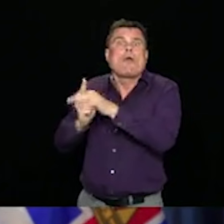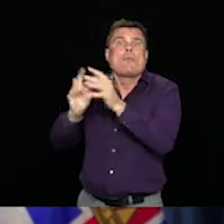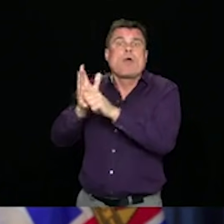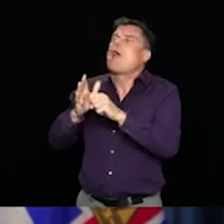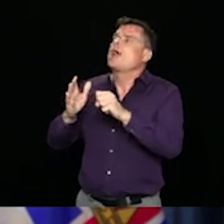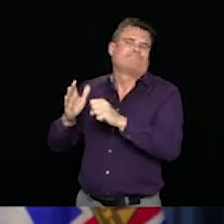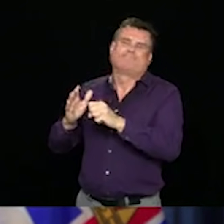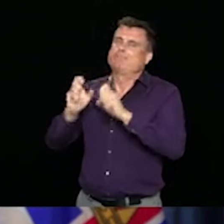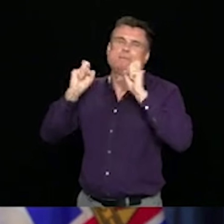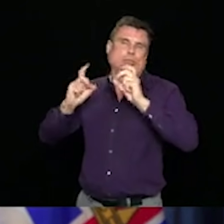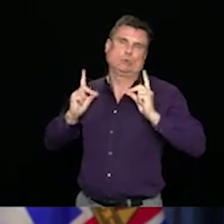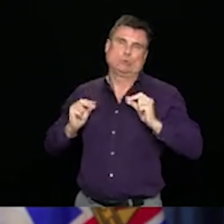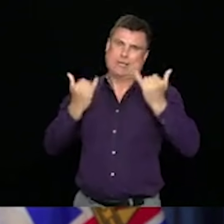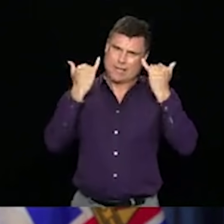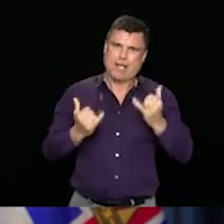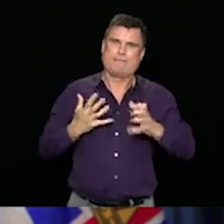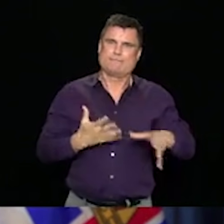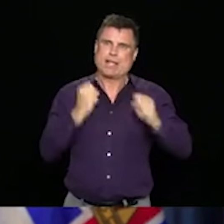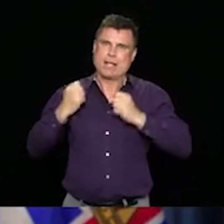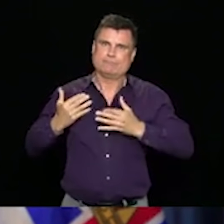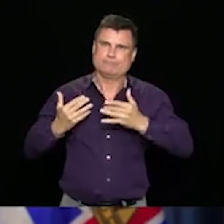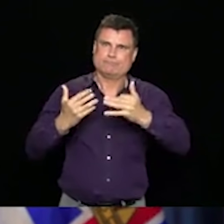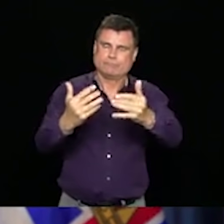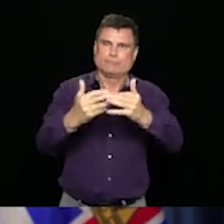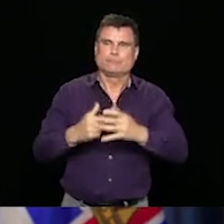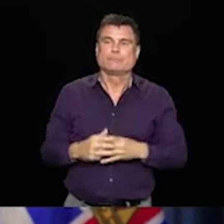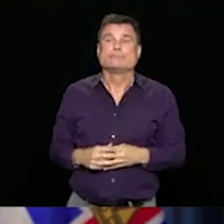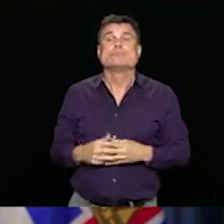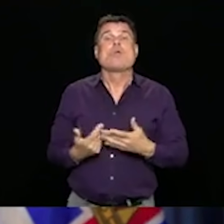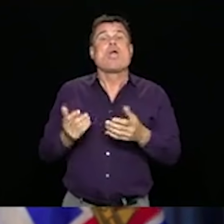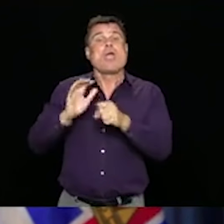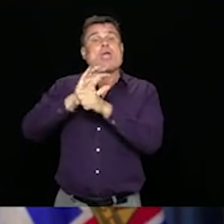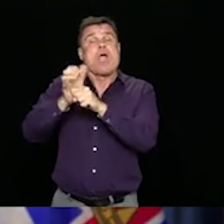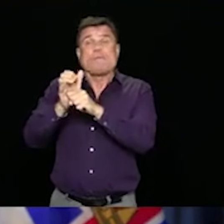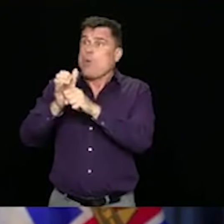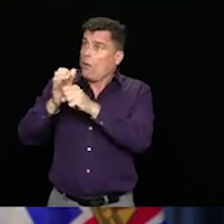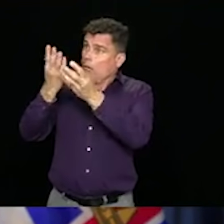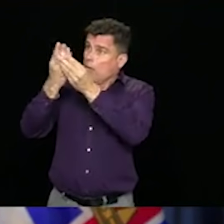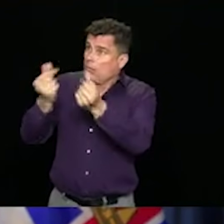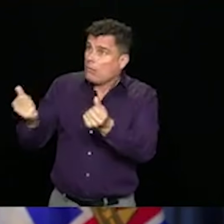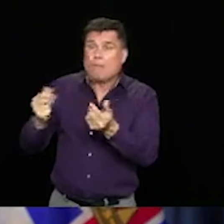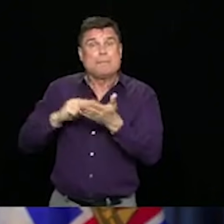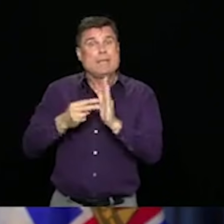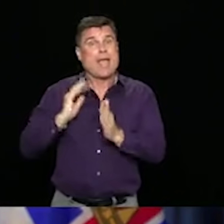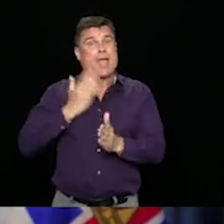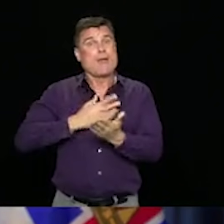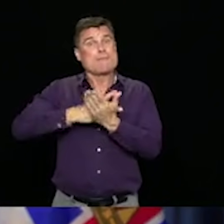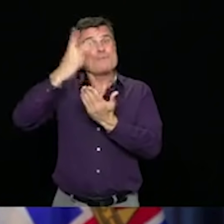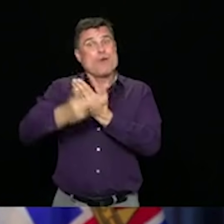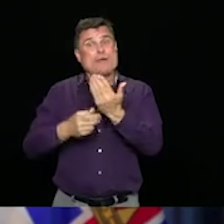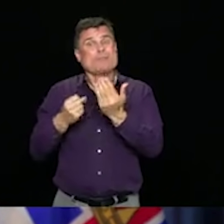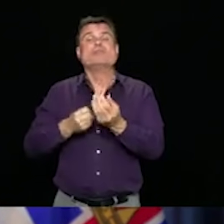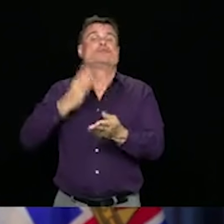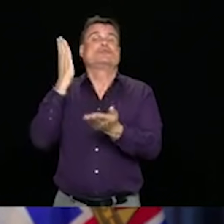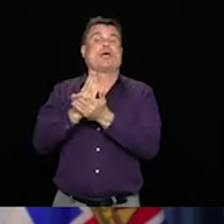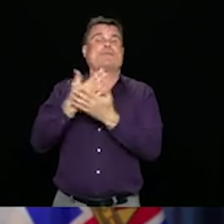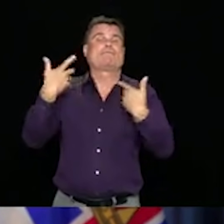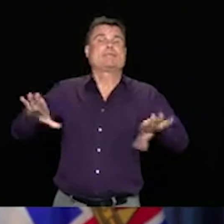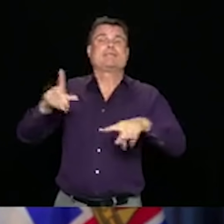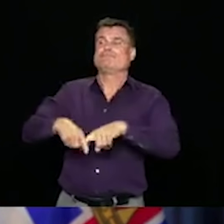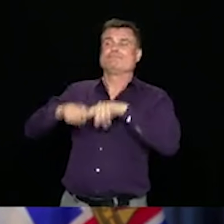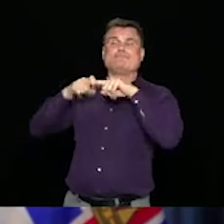in the legislature. We are going to continue on this path together in BC, a Team BC approach that involves everyone,